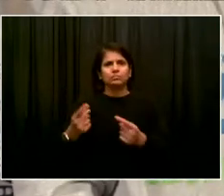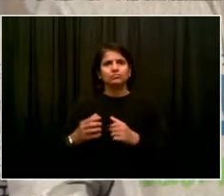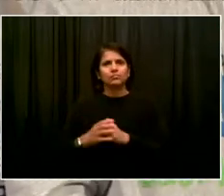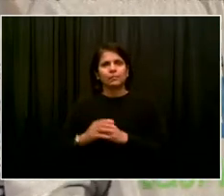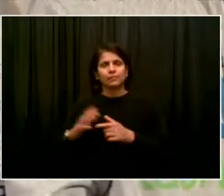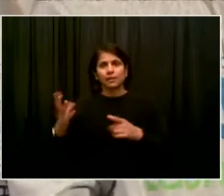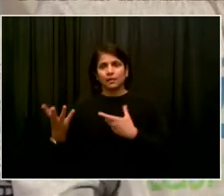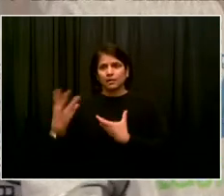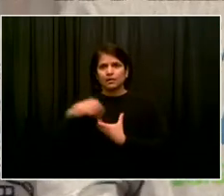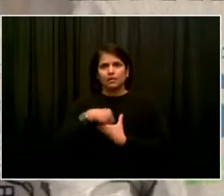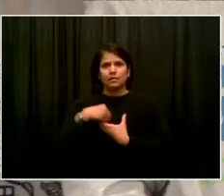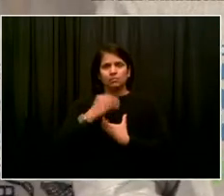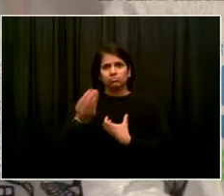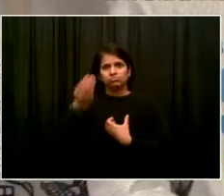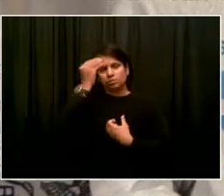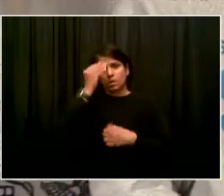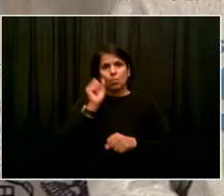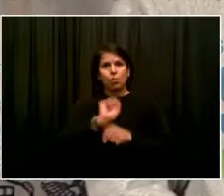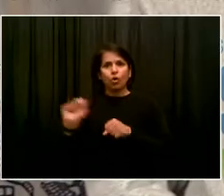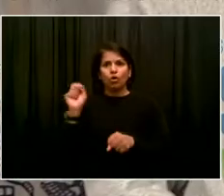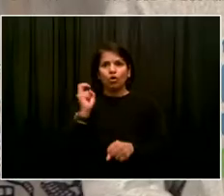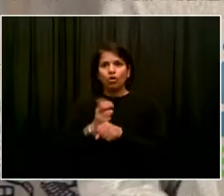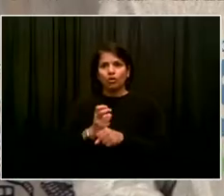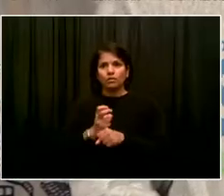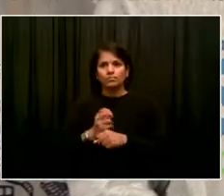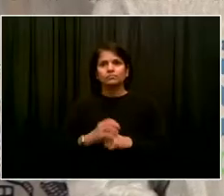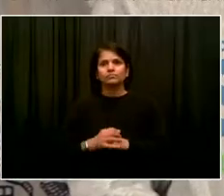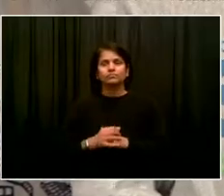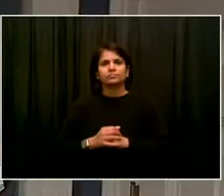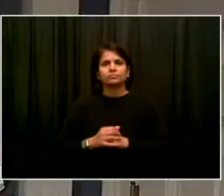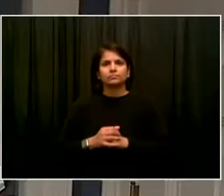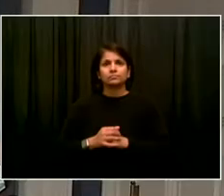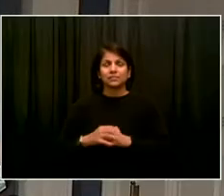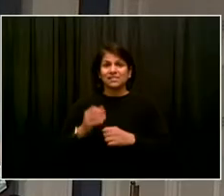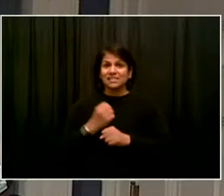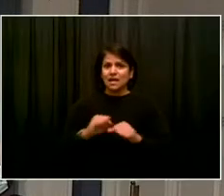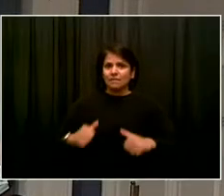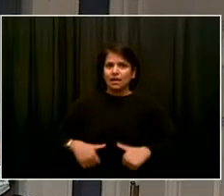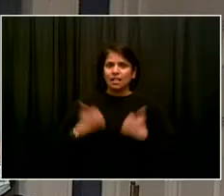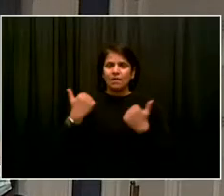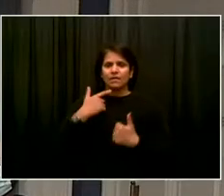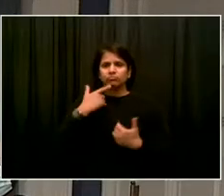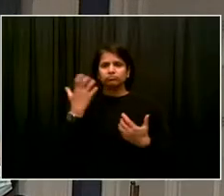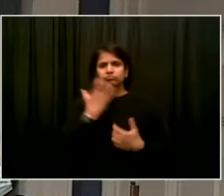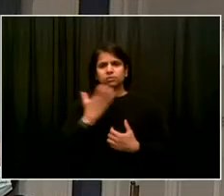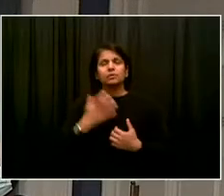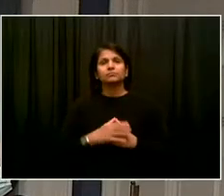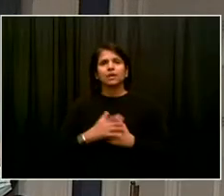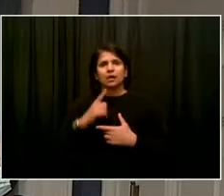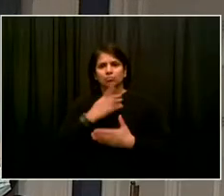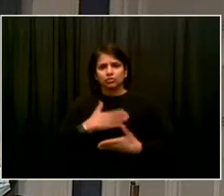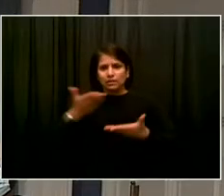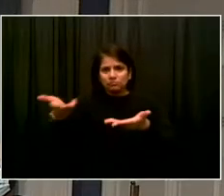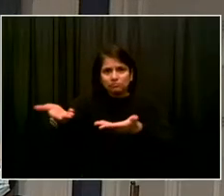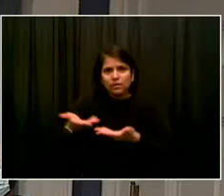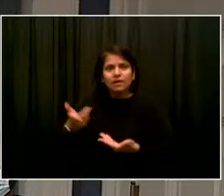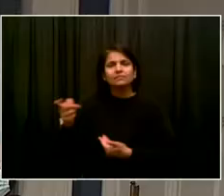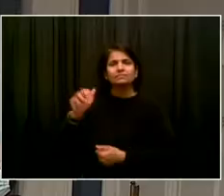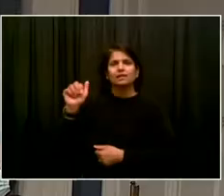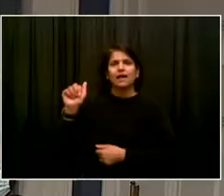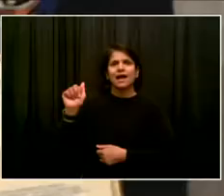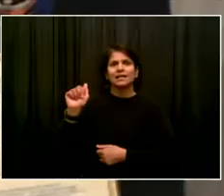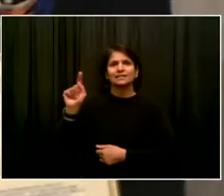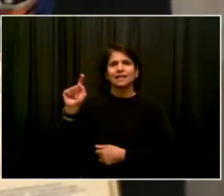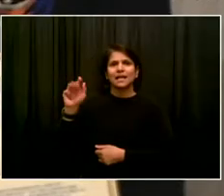making a huge impact. He is literally saving lives. My pleasure to introduce a very good man, A.T. Mitchell. Thank you, Mayor Bill